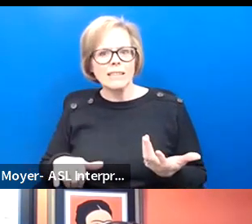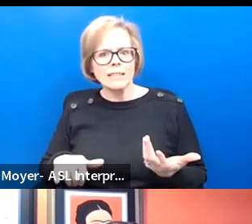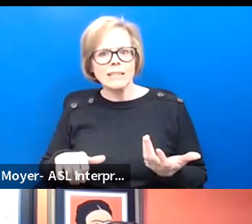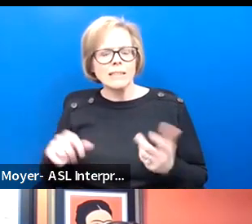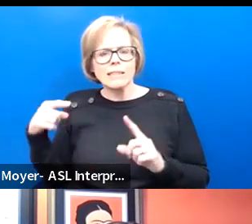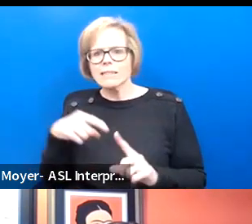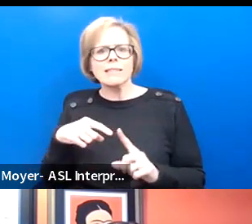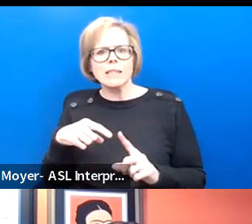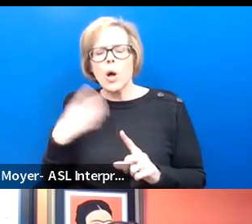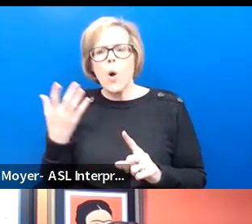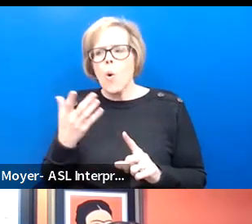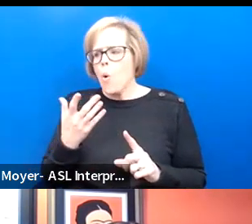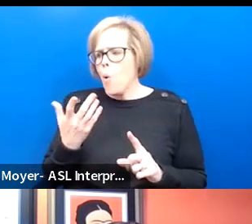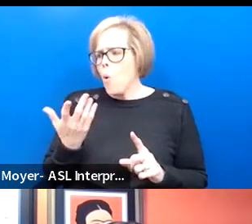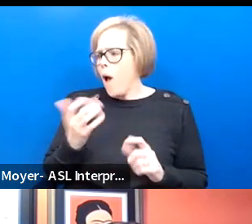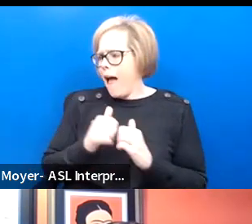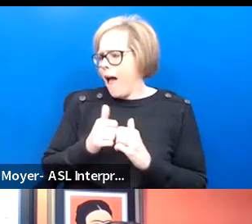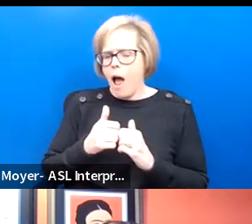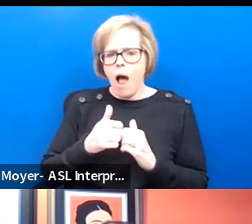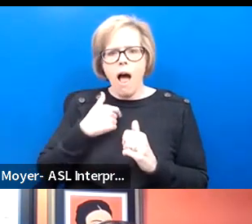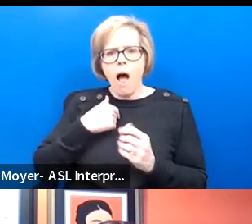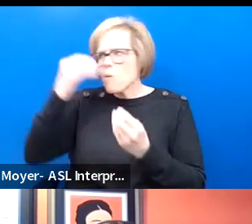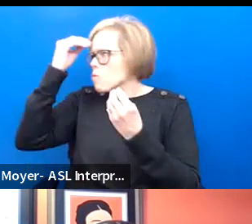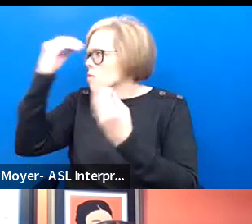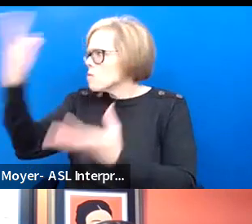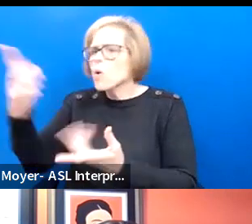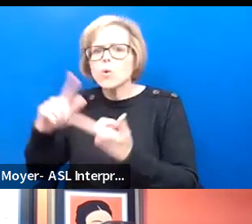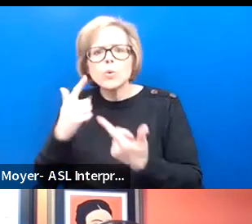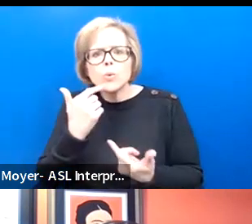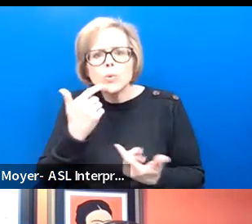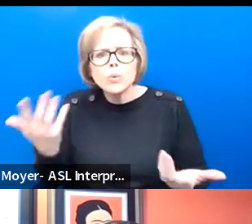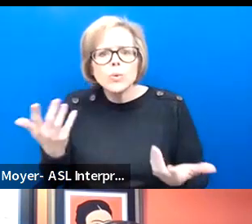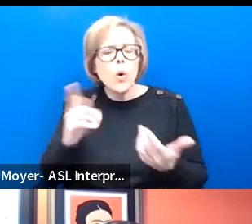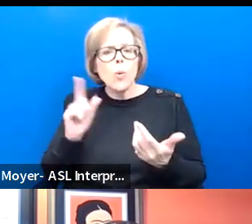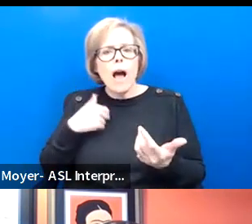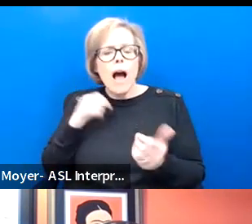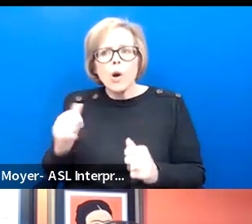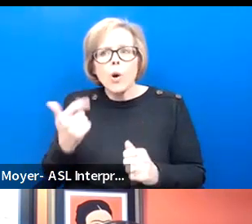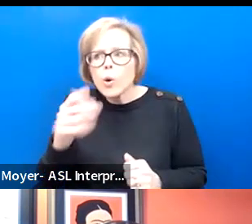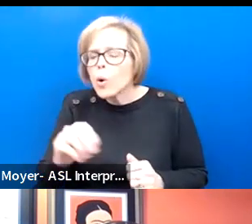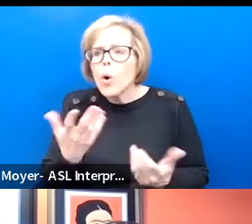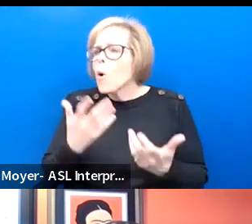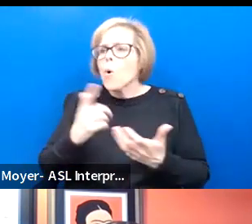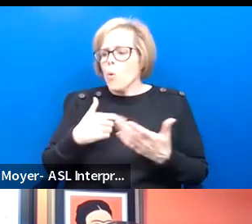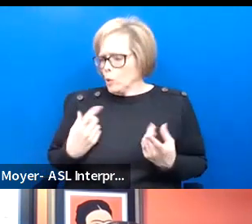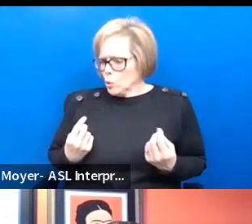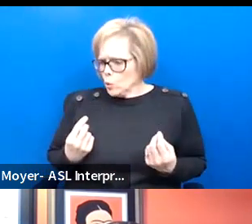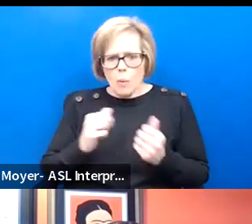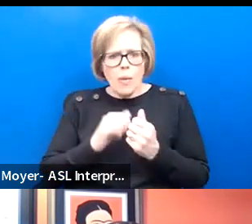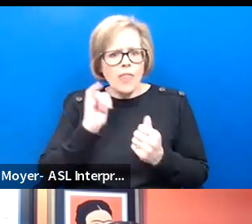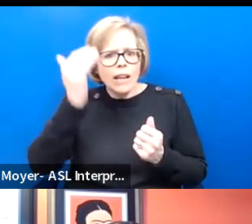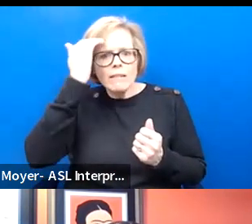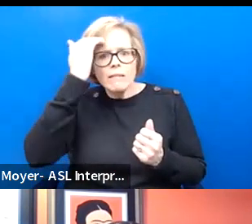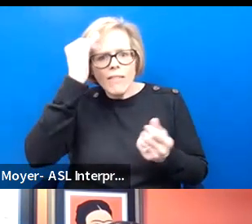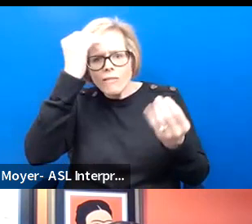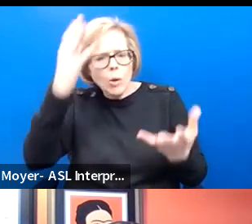lands. What is the pathway? How do I report this? Where can I go? What do I do with this